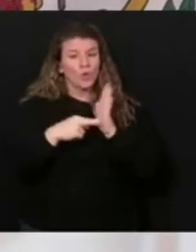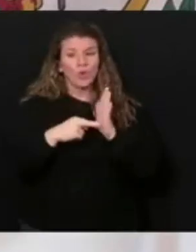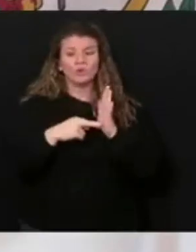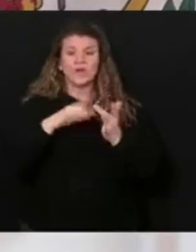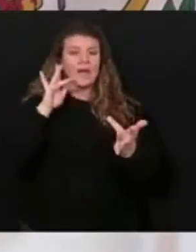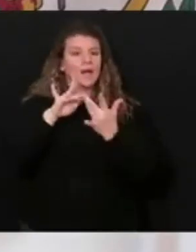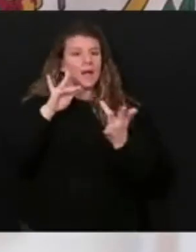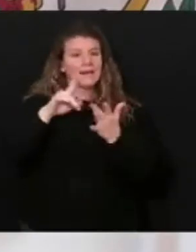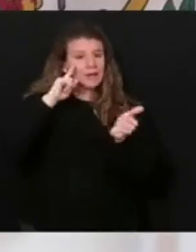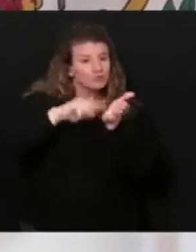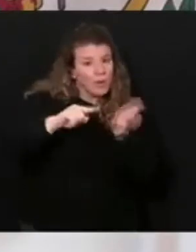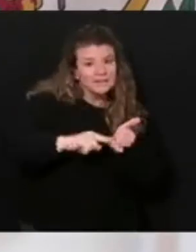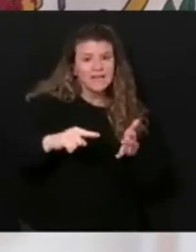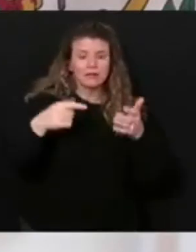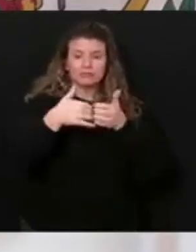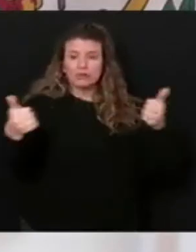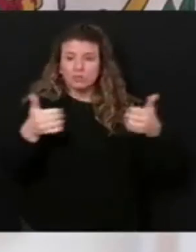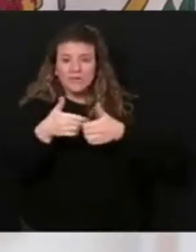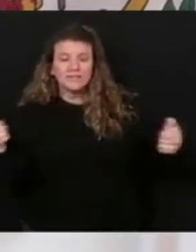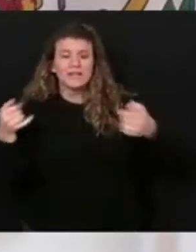social distancing, and mask wearing.